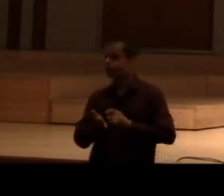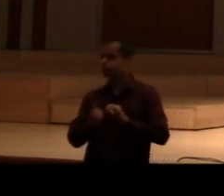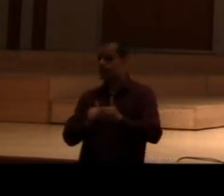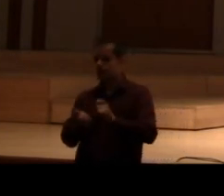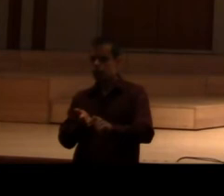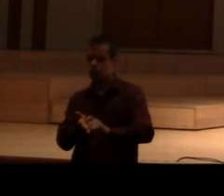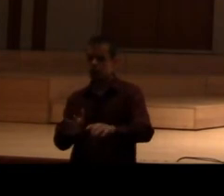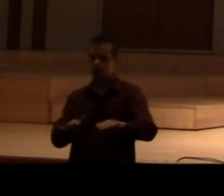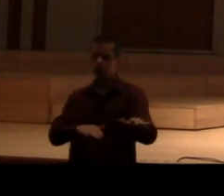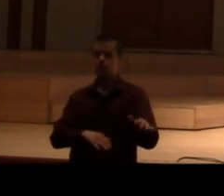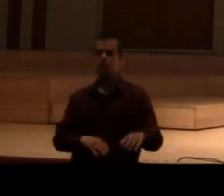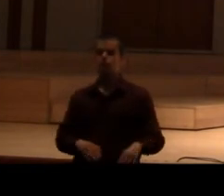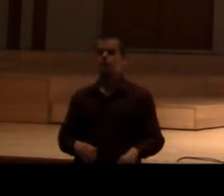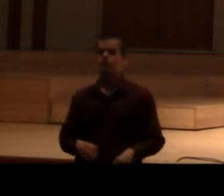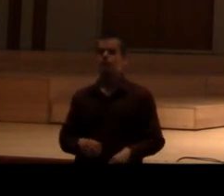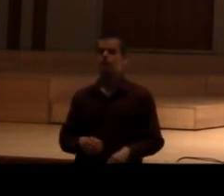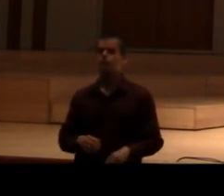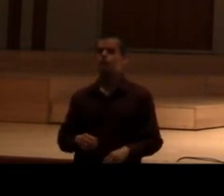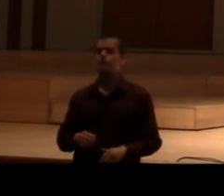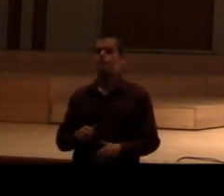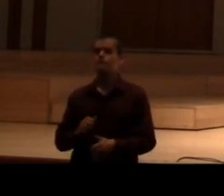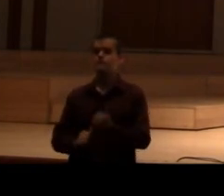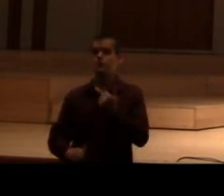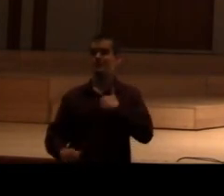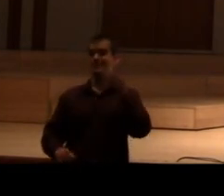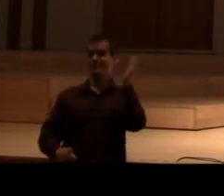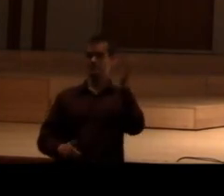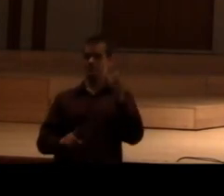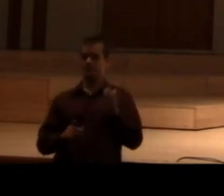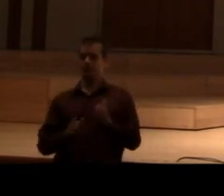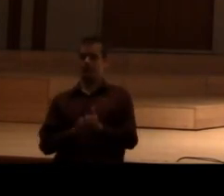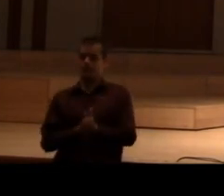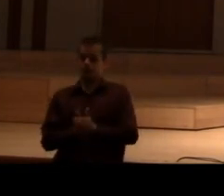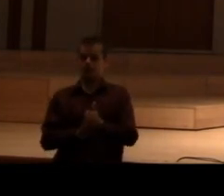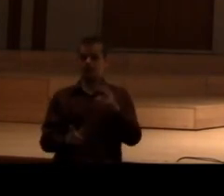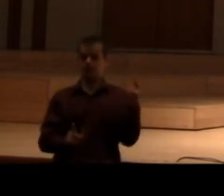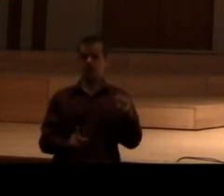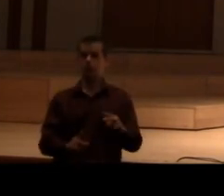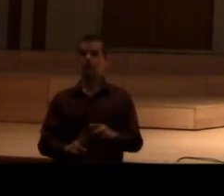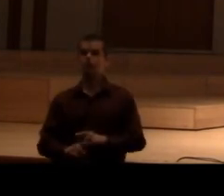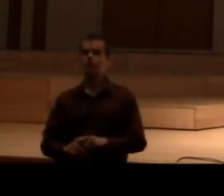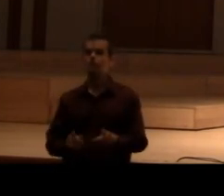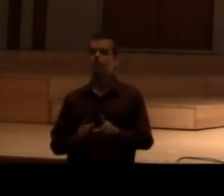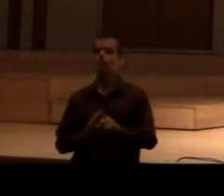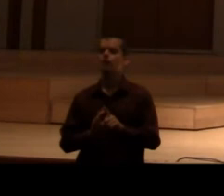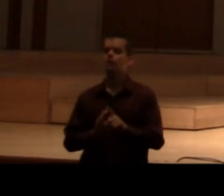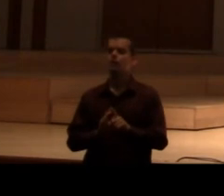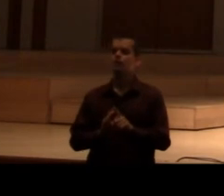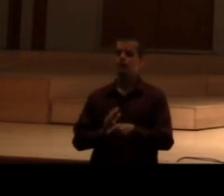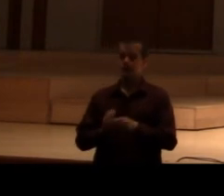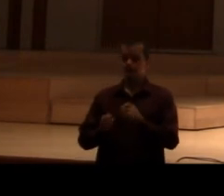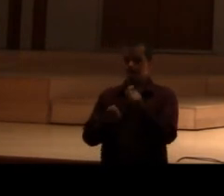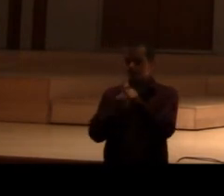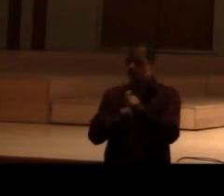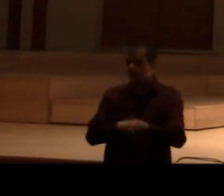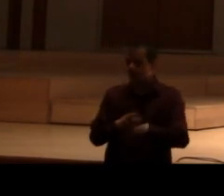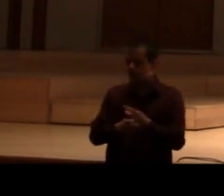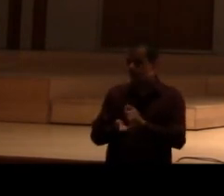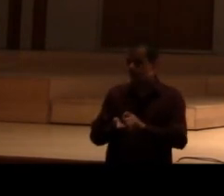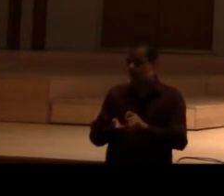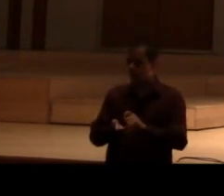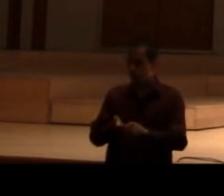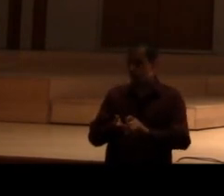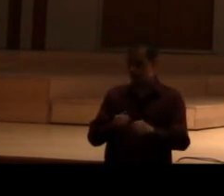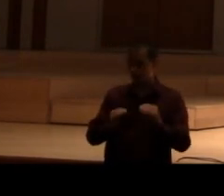techniques. Mostly I spoke from a motivational standpoint, but increasingly I would start to instruct students on specific types of writing. I